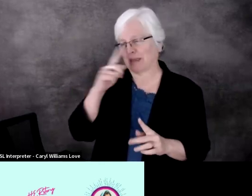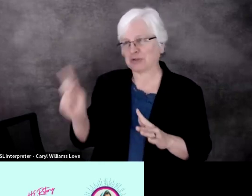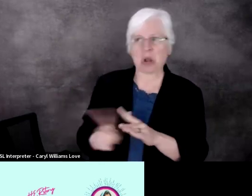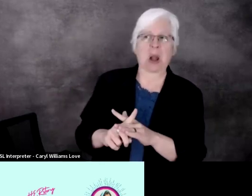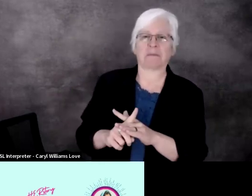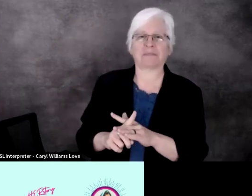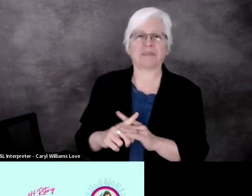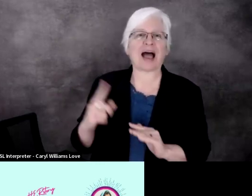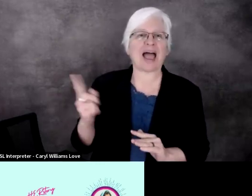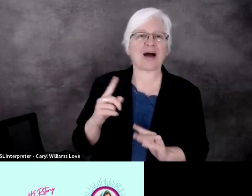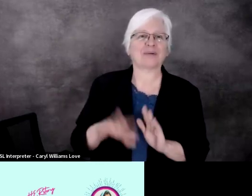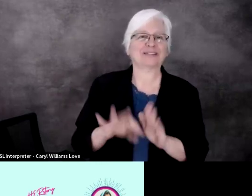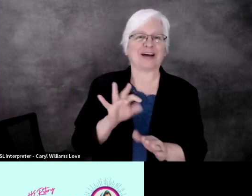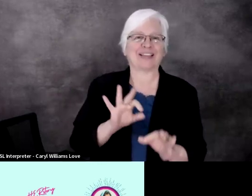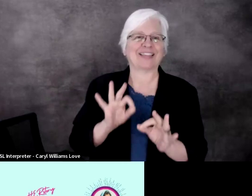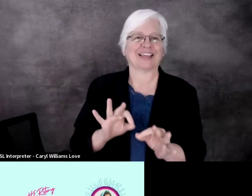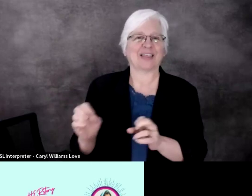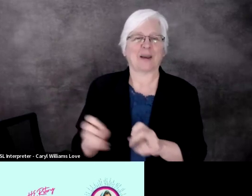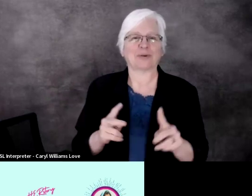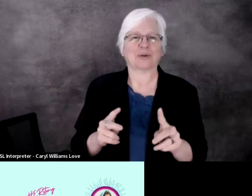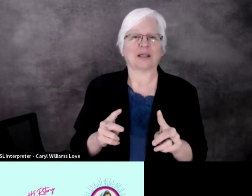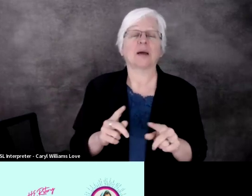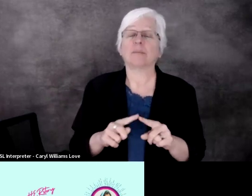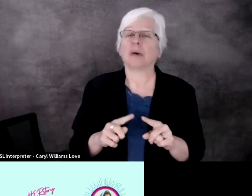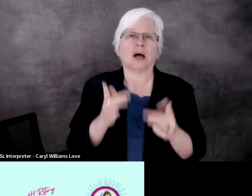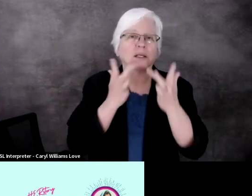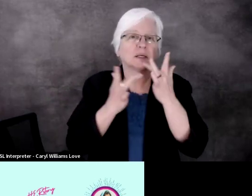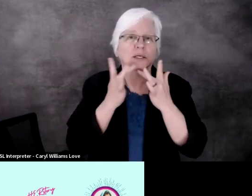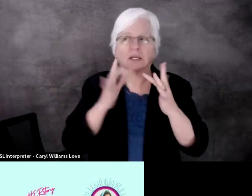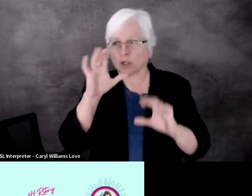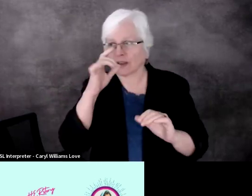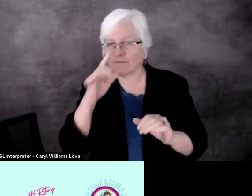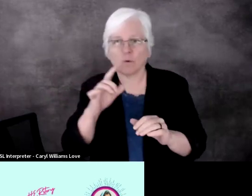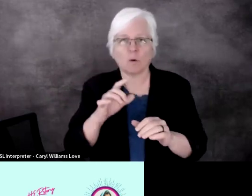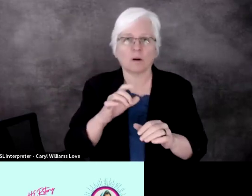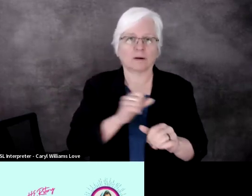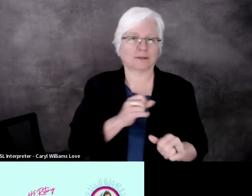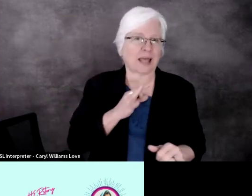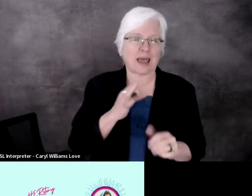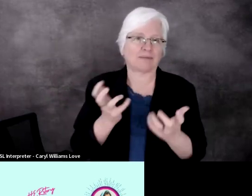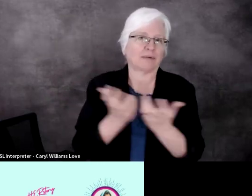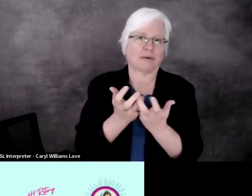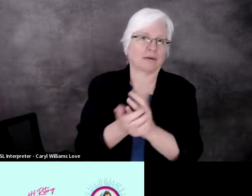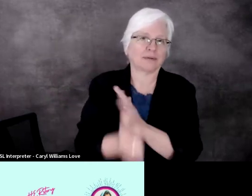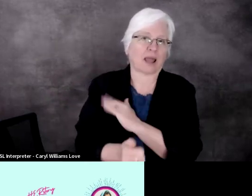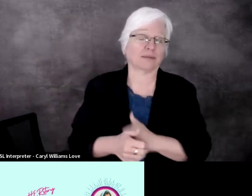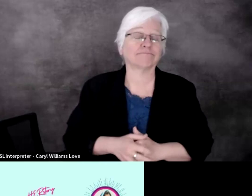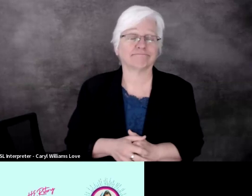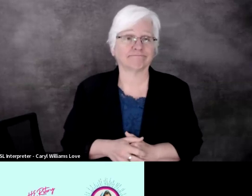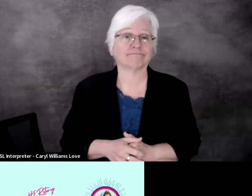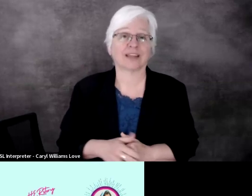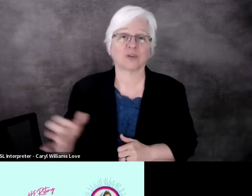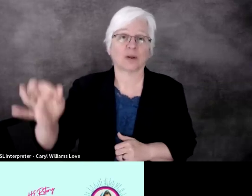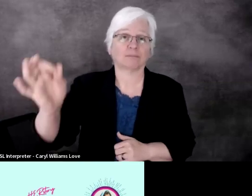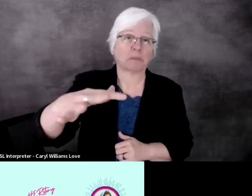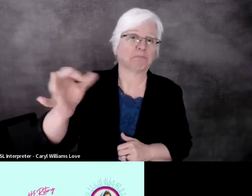an opportunity, but we're already very, very stretched on finding talent already. So just want to make sure I throw that in